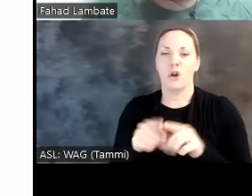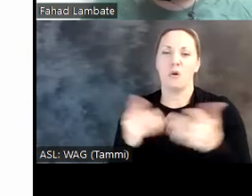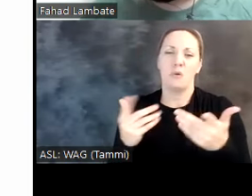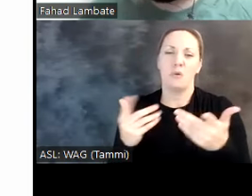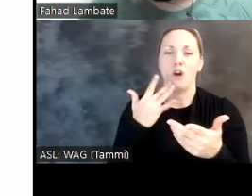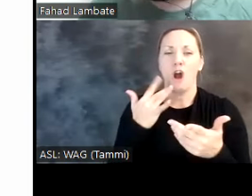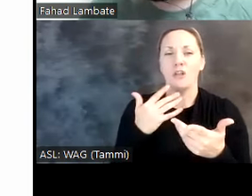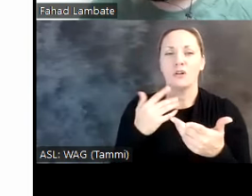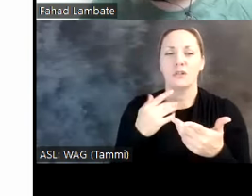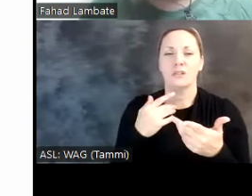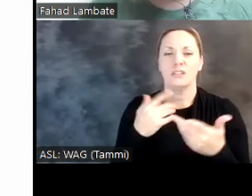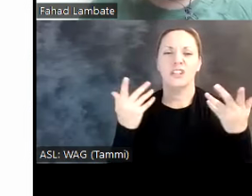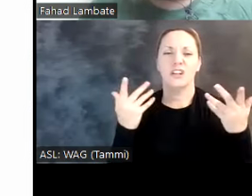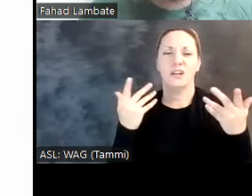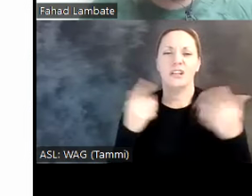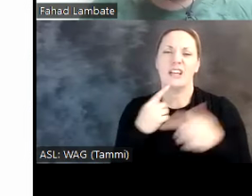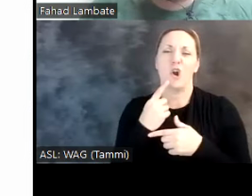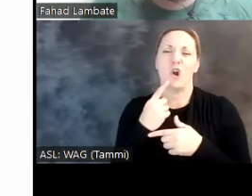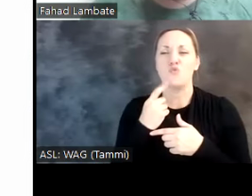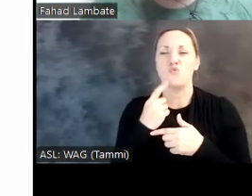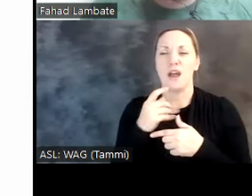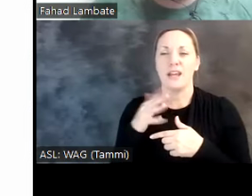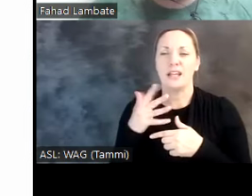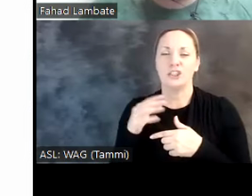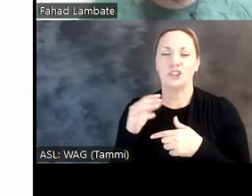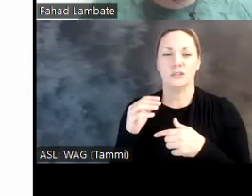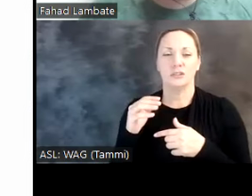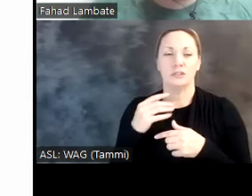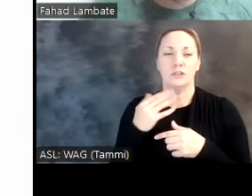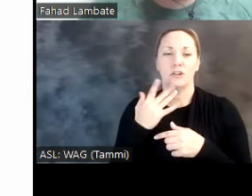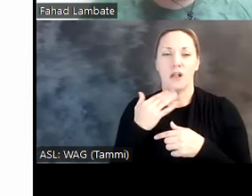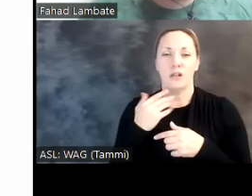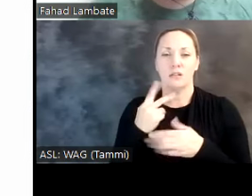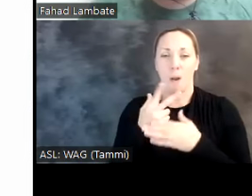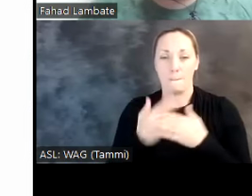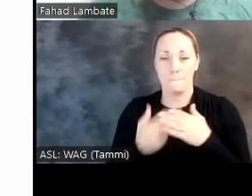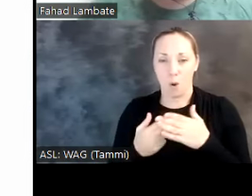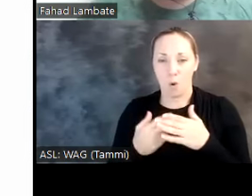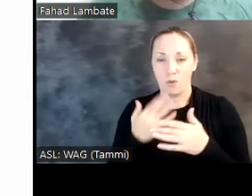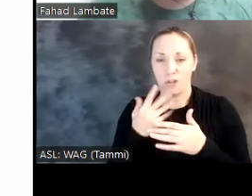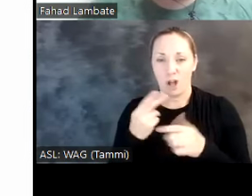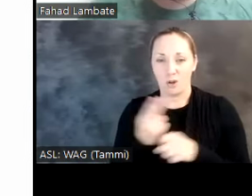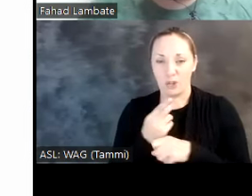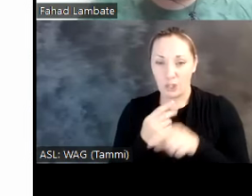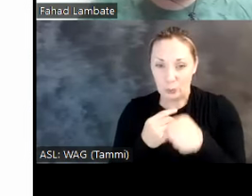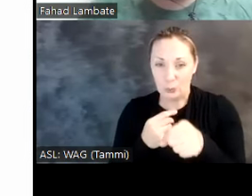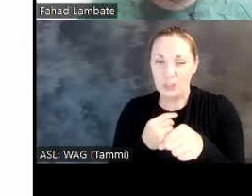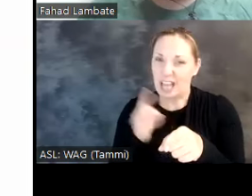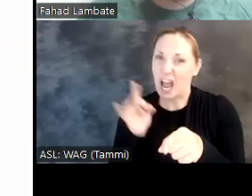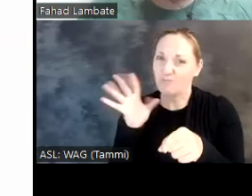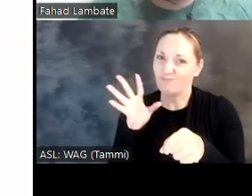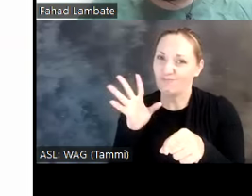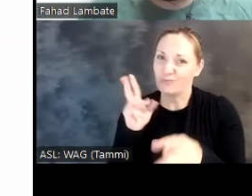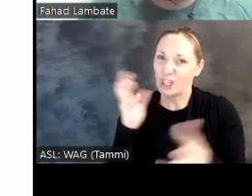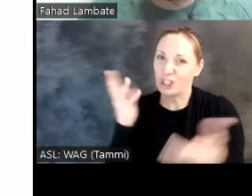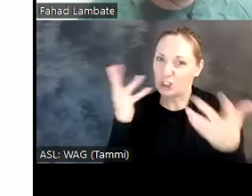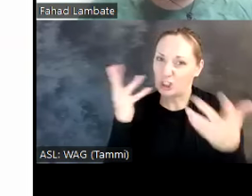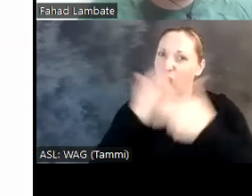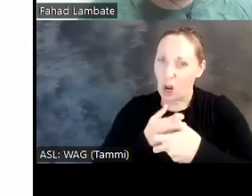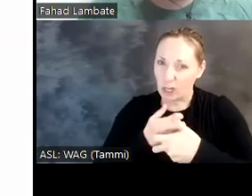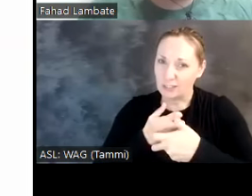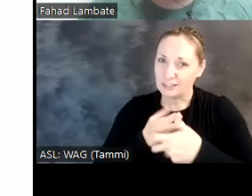a reddish color, reddish black color. So both the colors that are used over here is quite dark, which makes